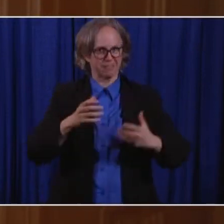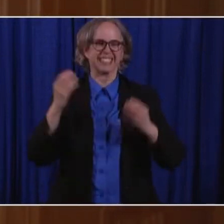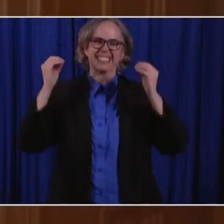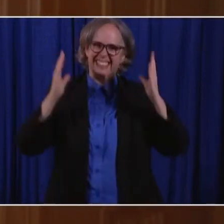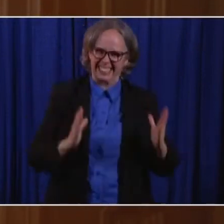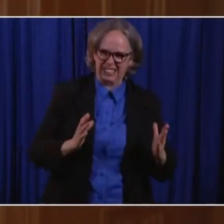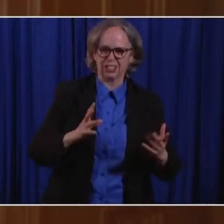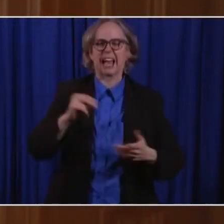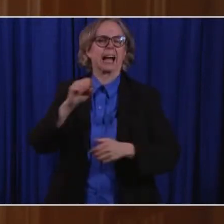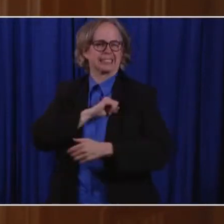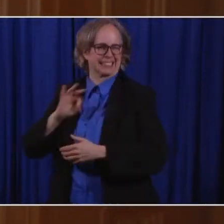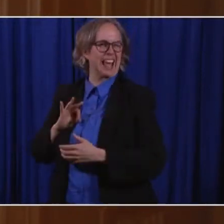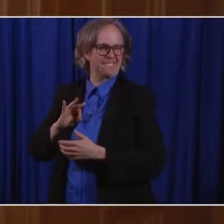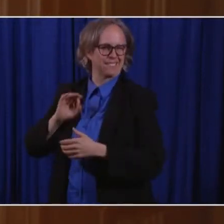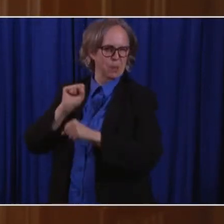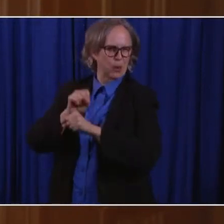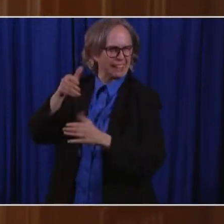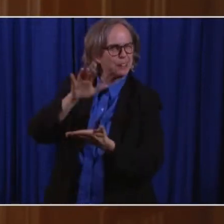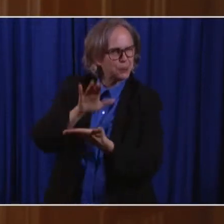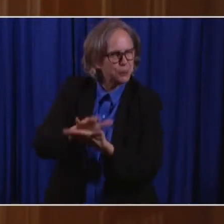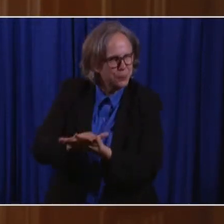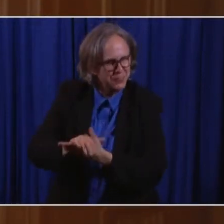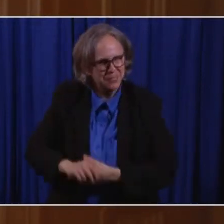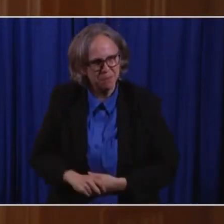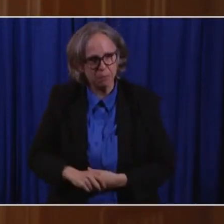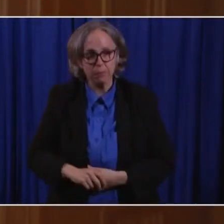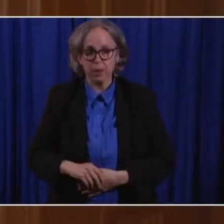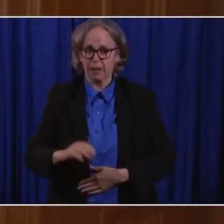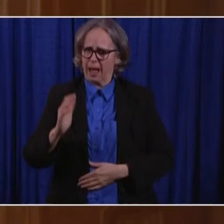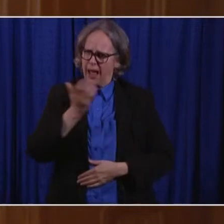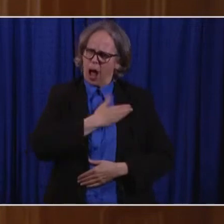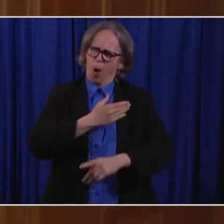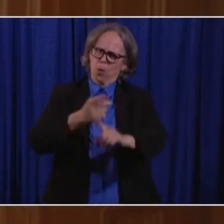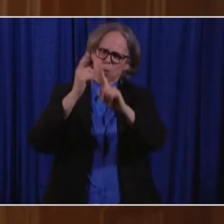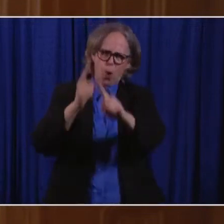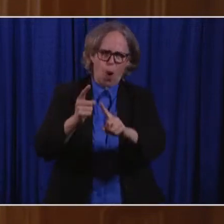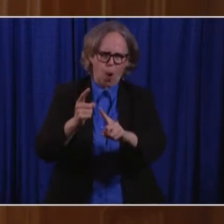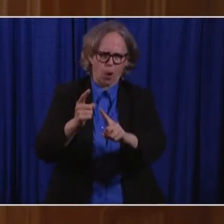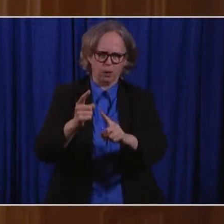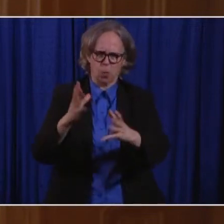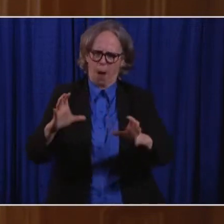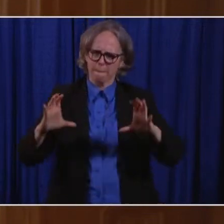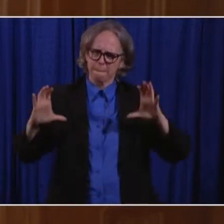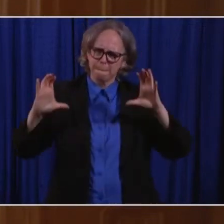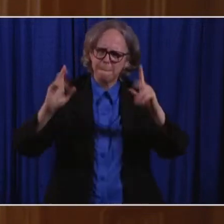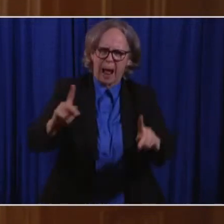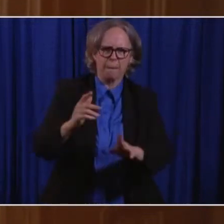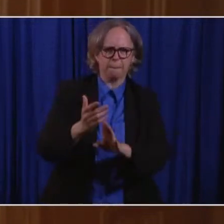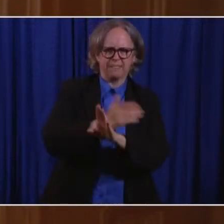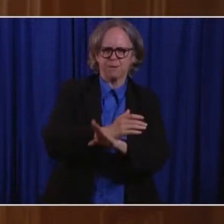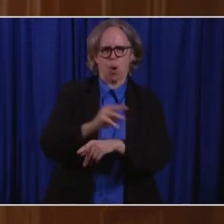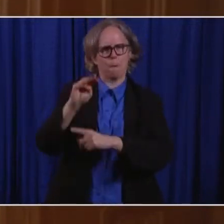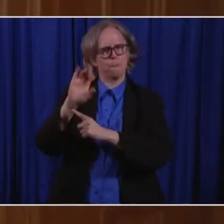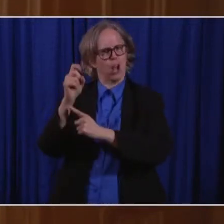kids back to in-person learning by March 1, and we did just that.